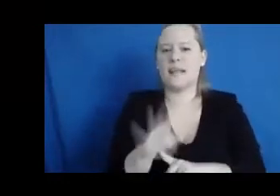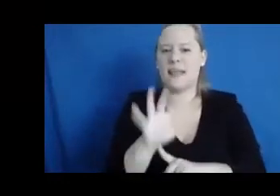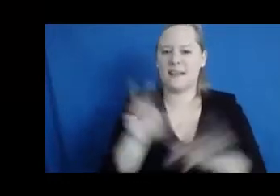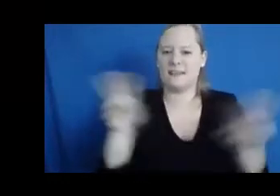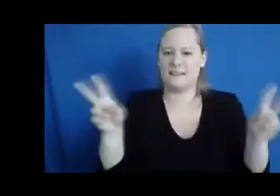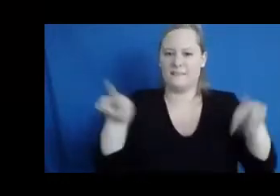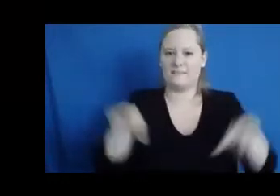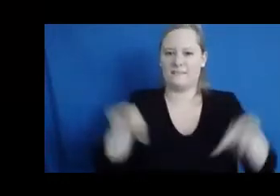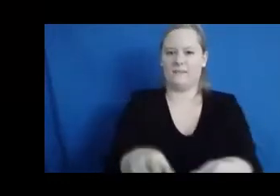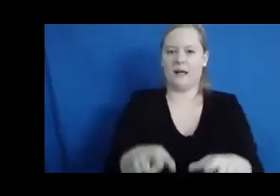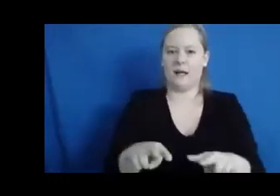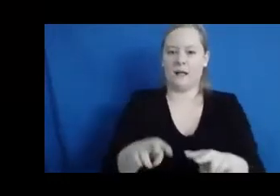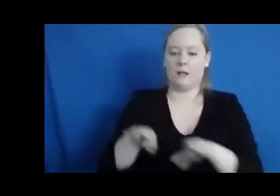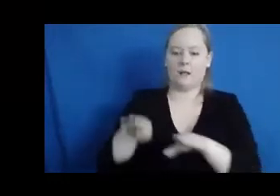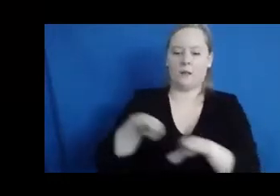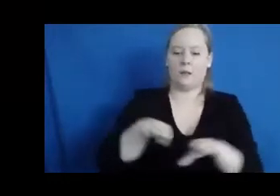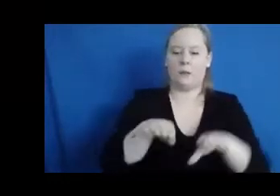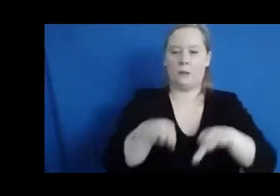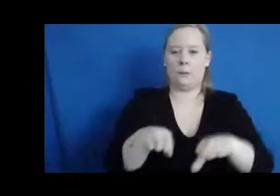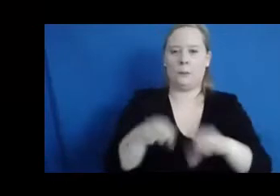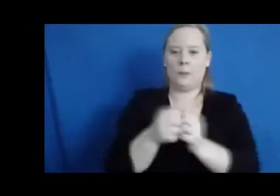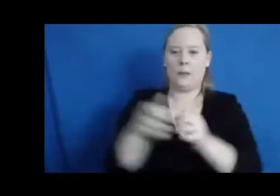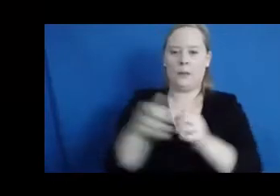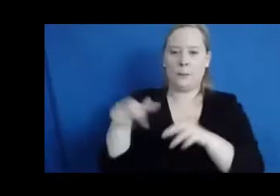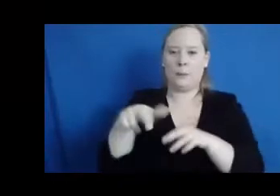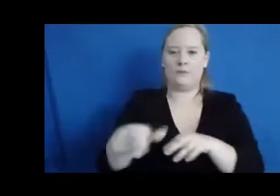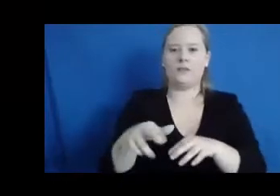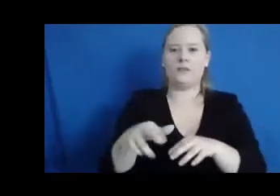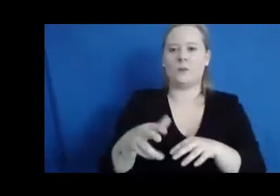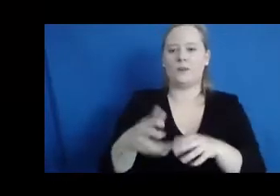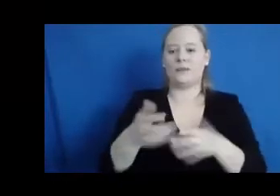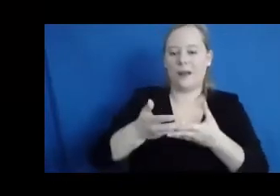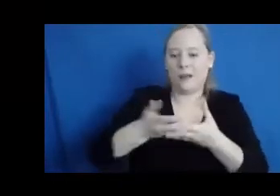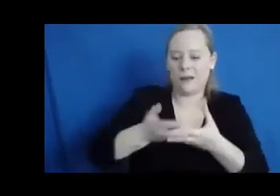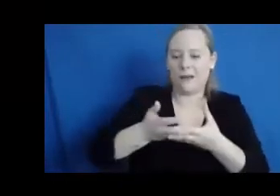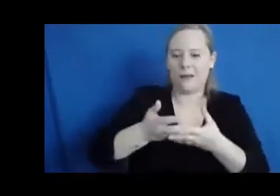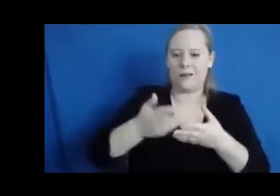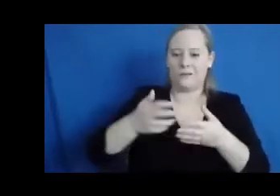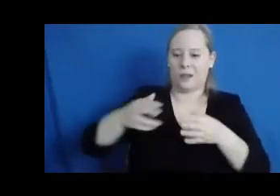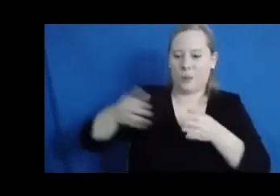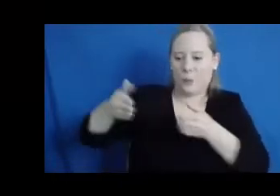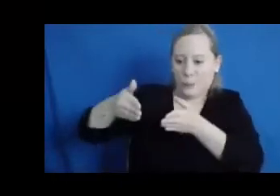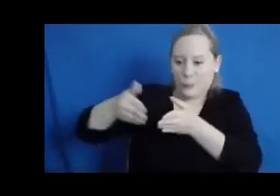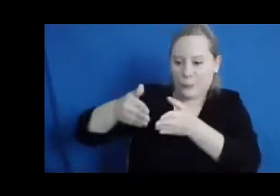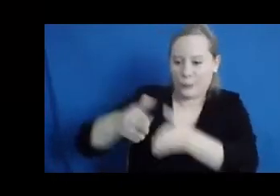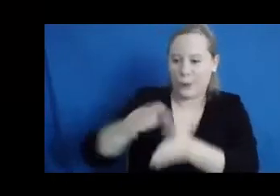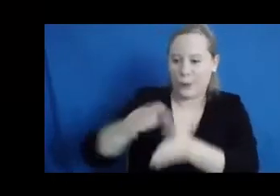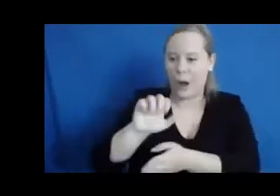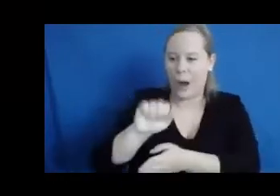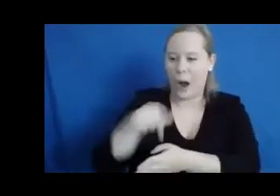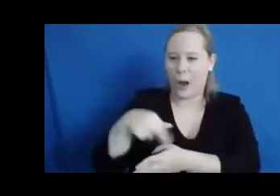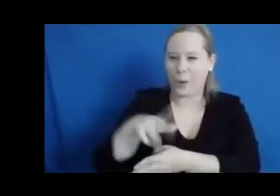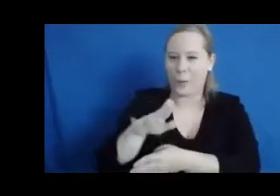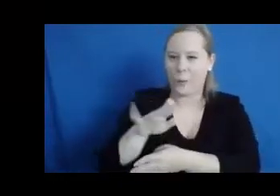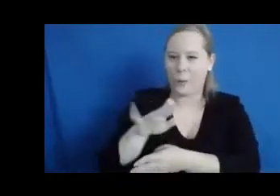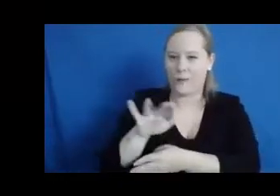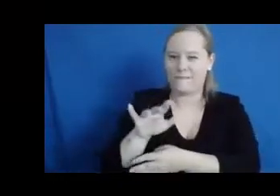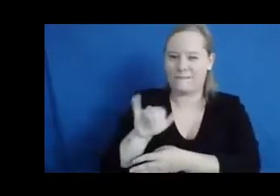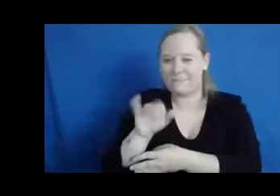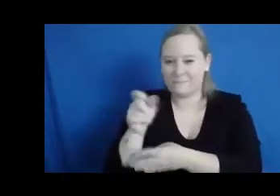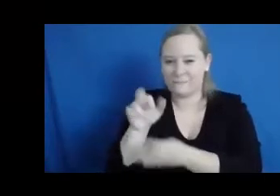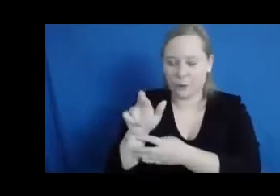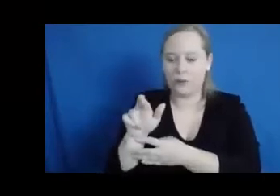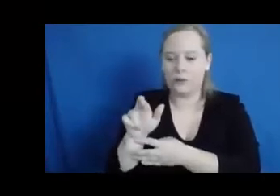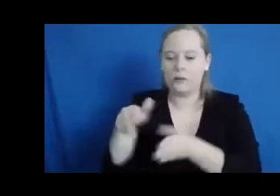the Animas River. So it's kind of a sediment-filled, narrow strip aquifer, alluvial aquifer that's